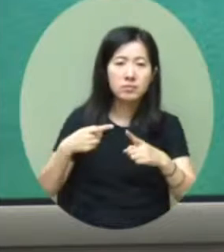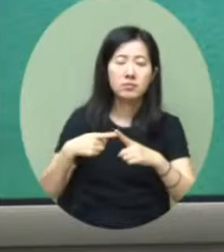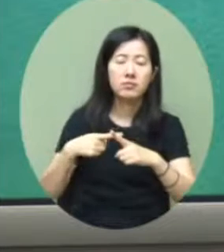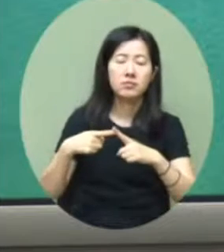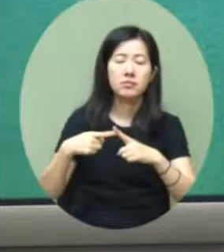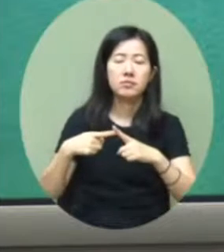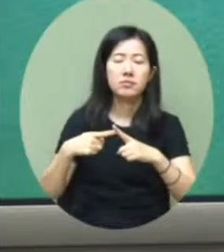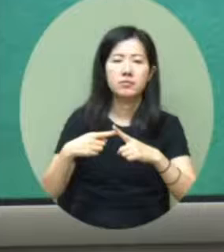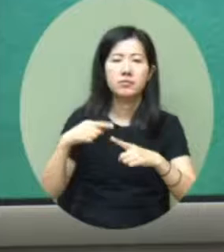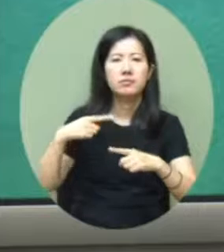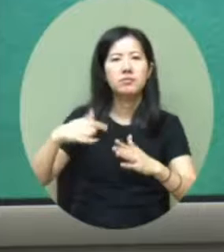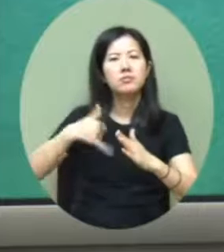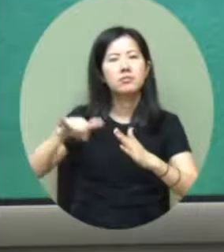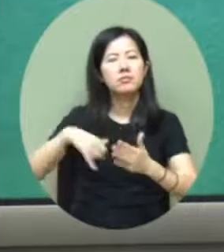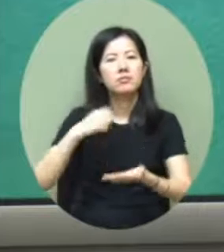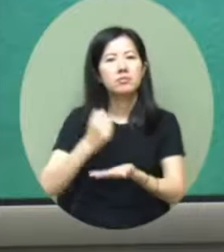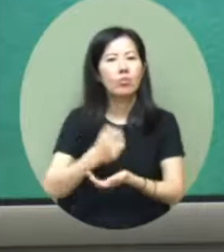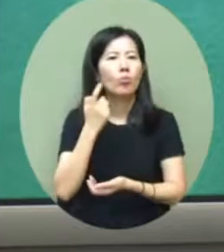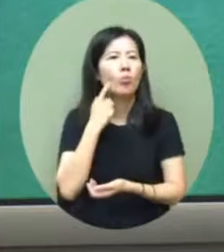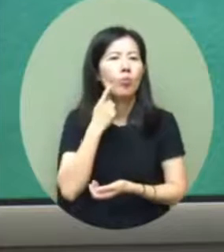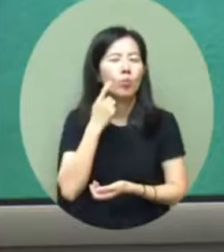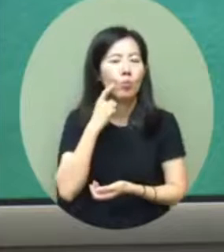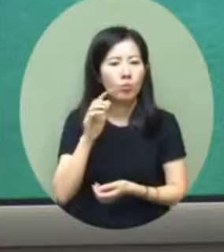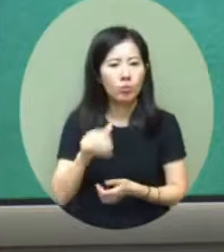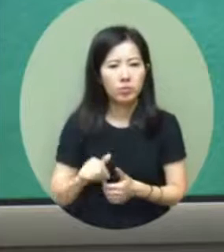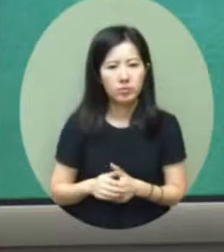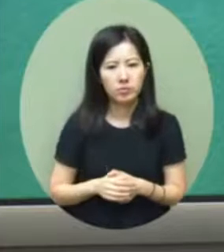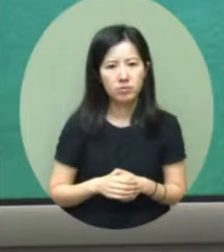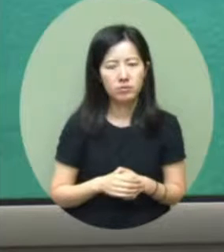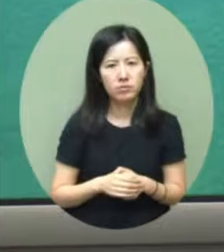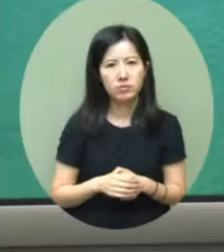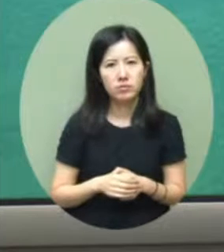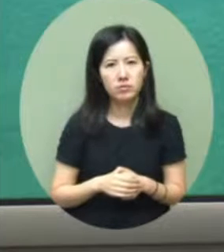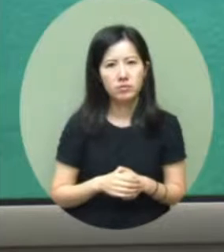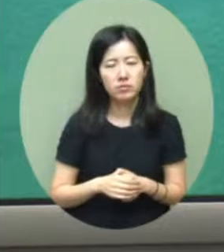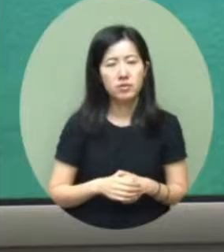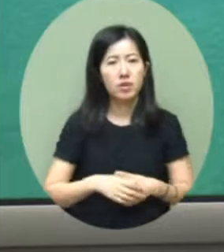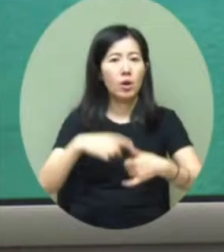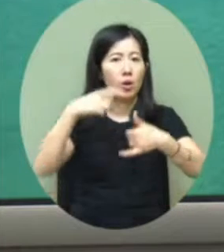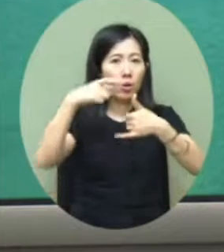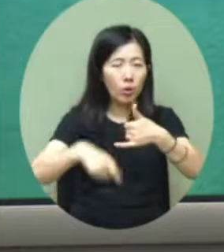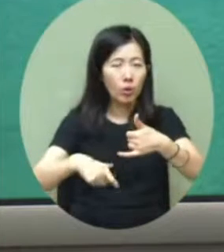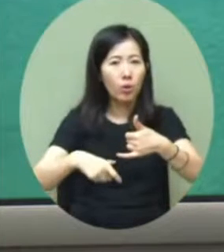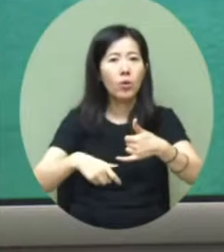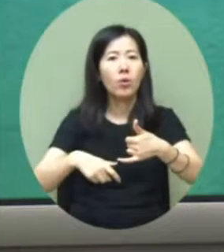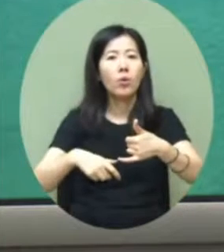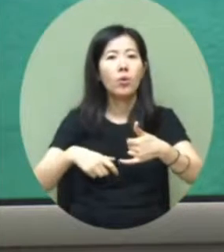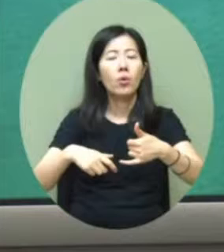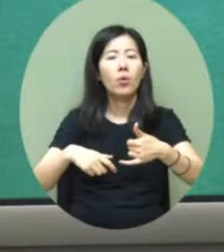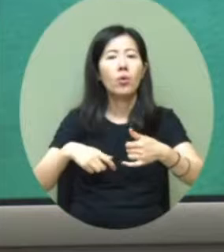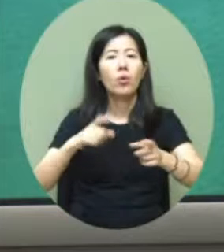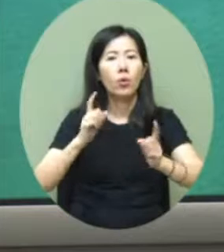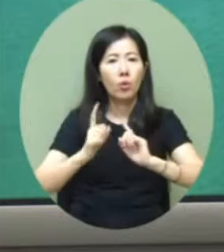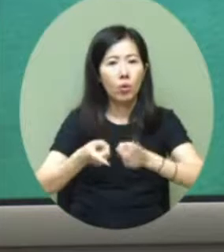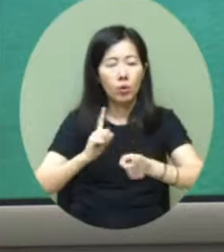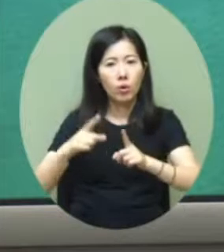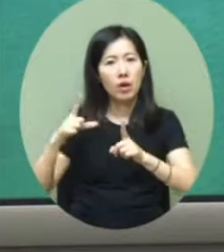of tours and also improving services